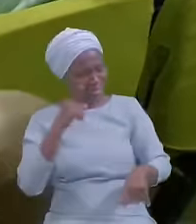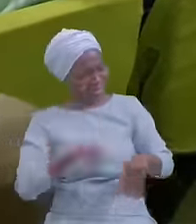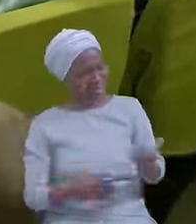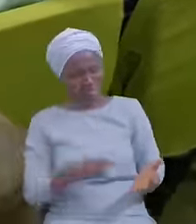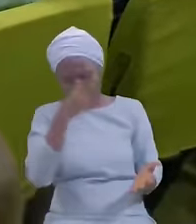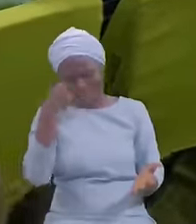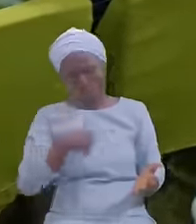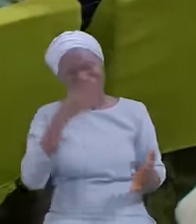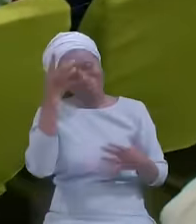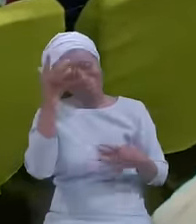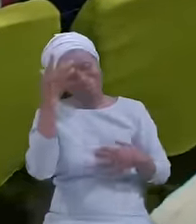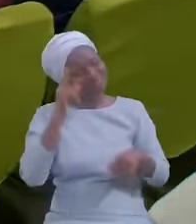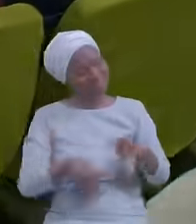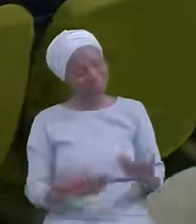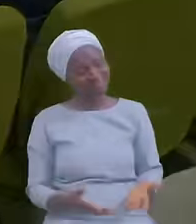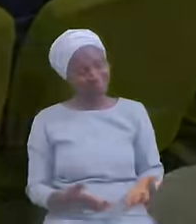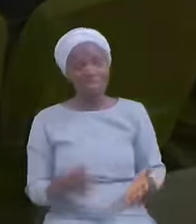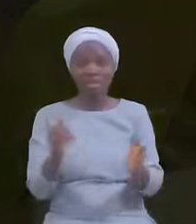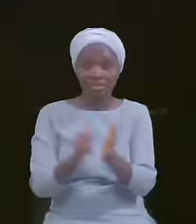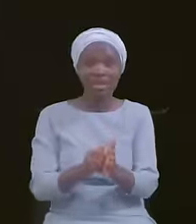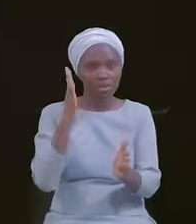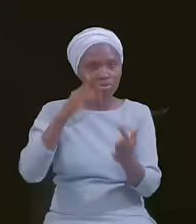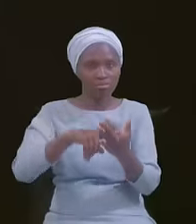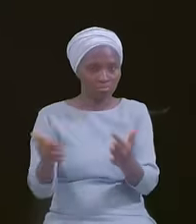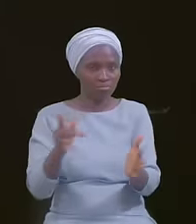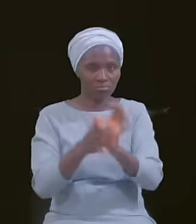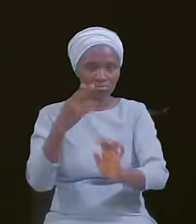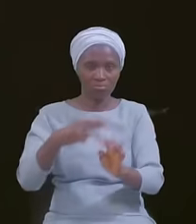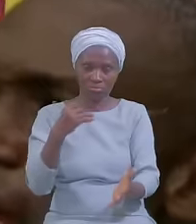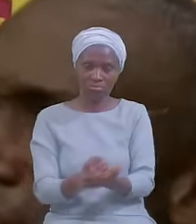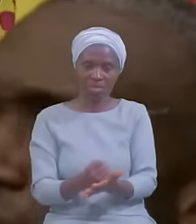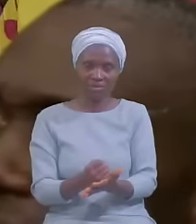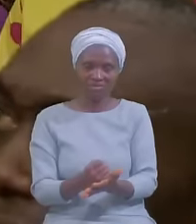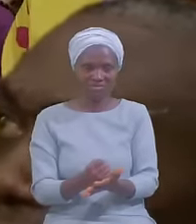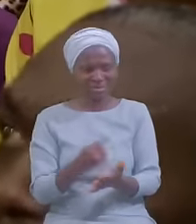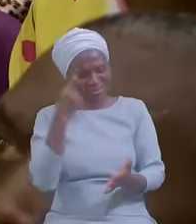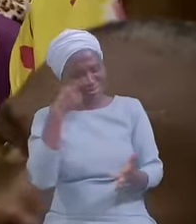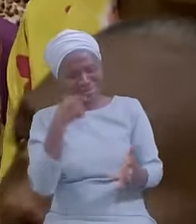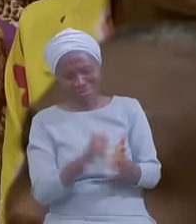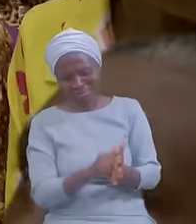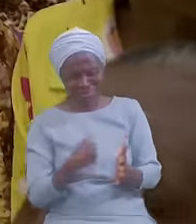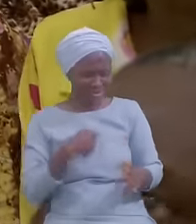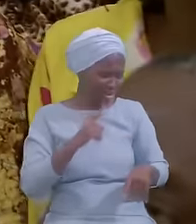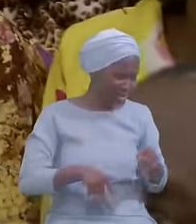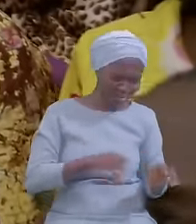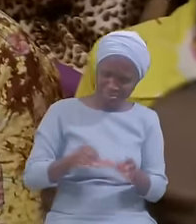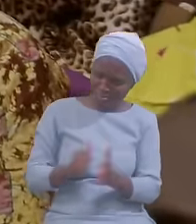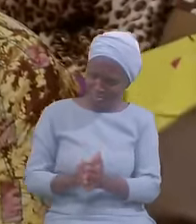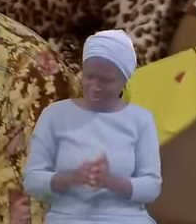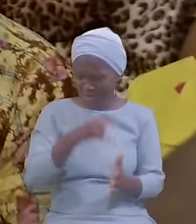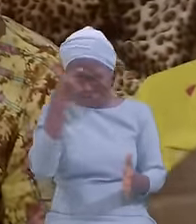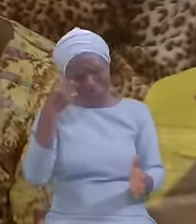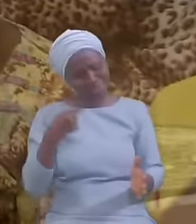am sick, that one will vanish away. Amen. I can't do that because I